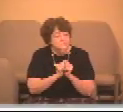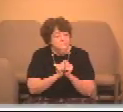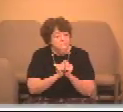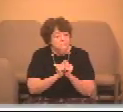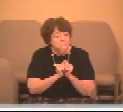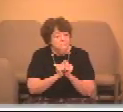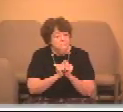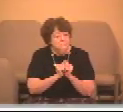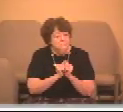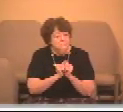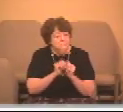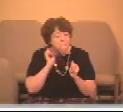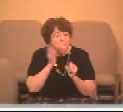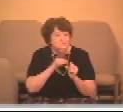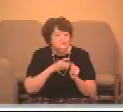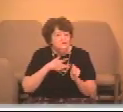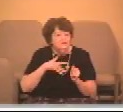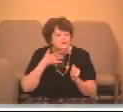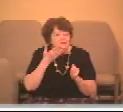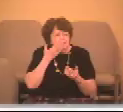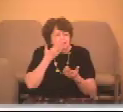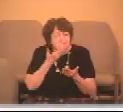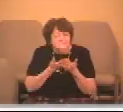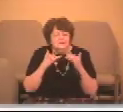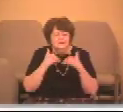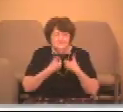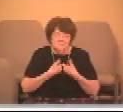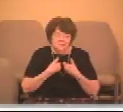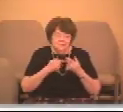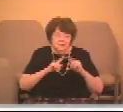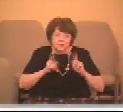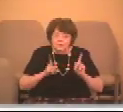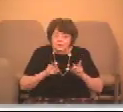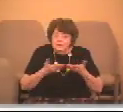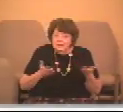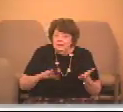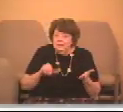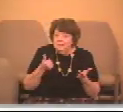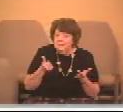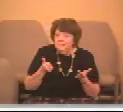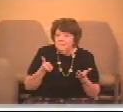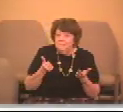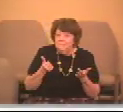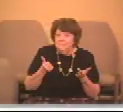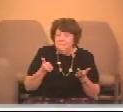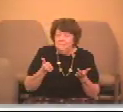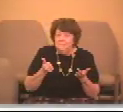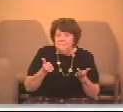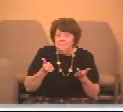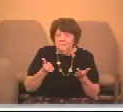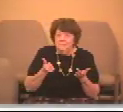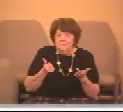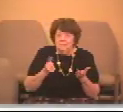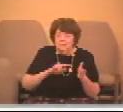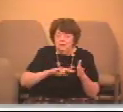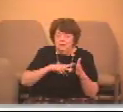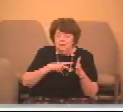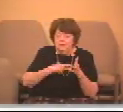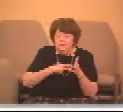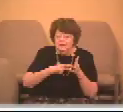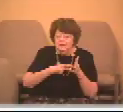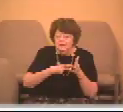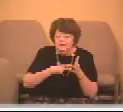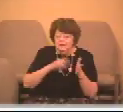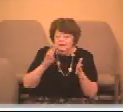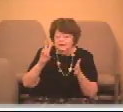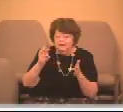good tired. But you know, there's another definition of weary. I don't